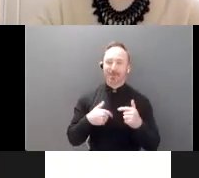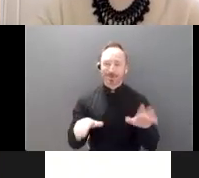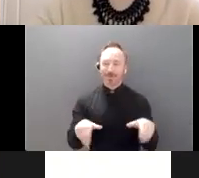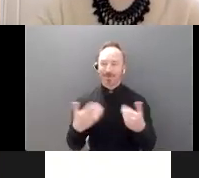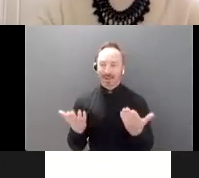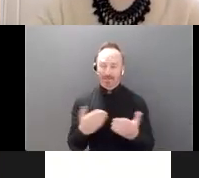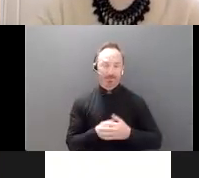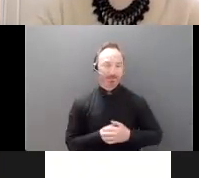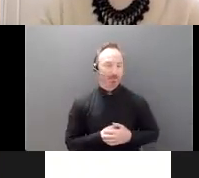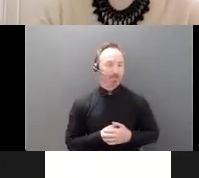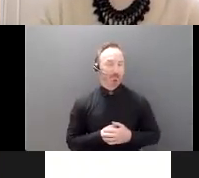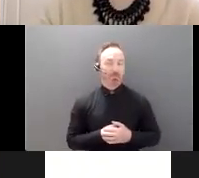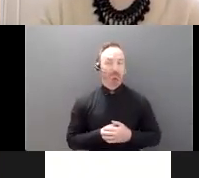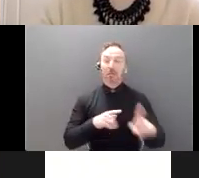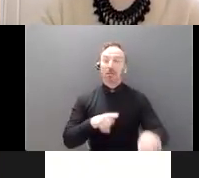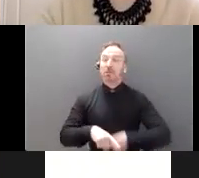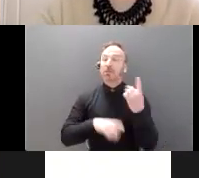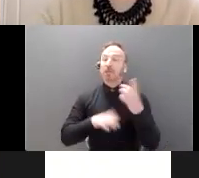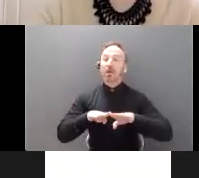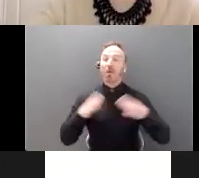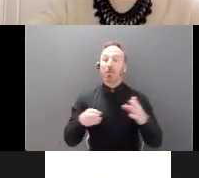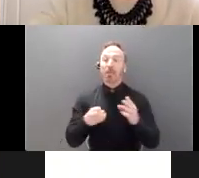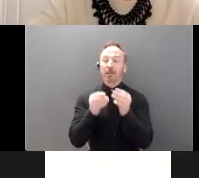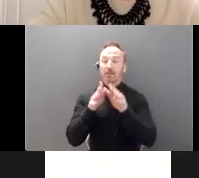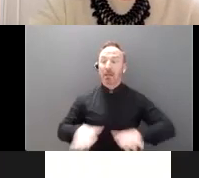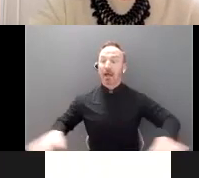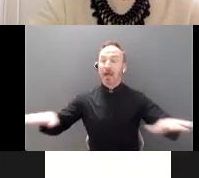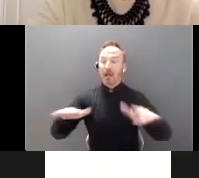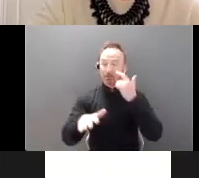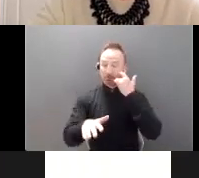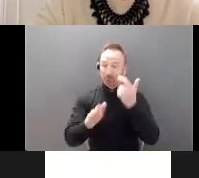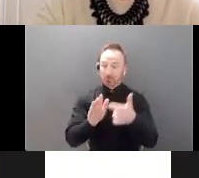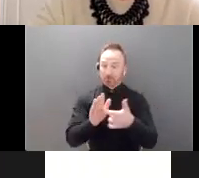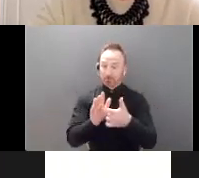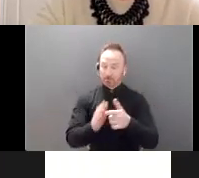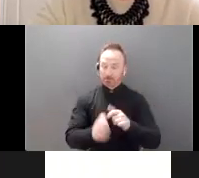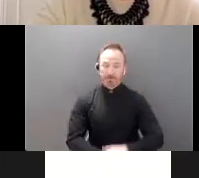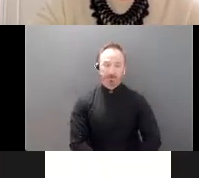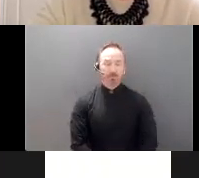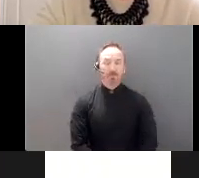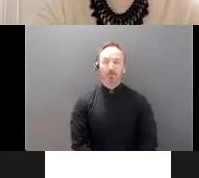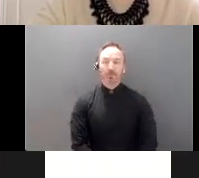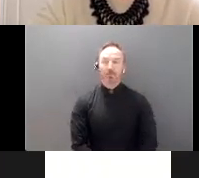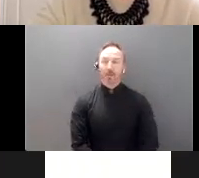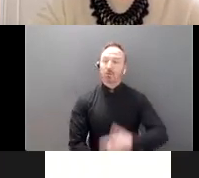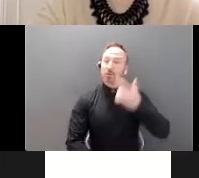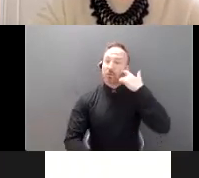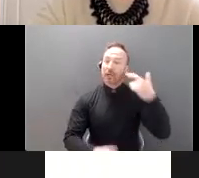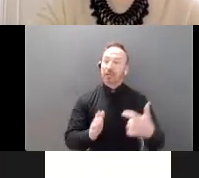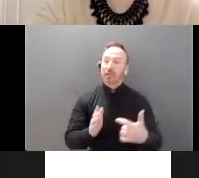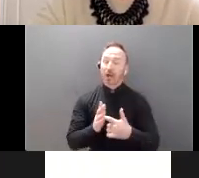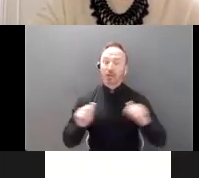I do want to start today's session with a land acknowledgement. We acknowledge that we gather on the